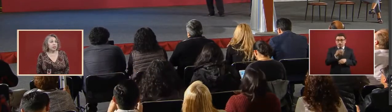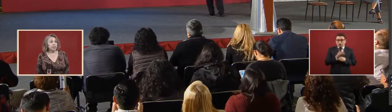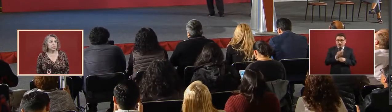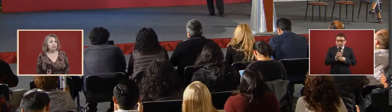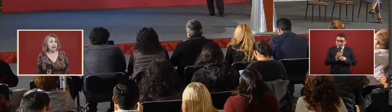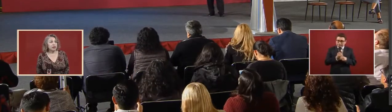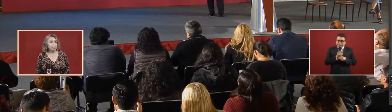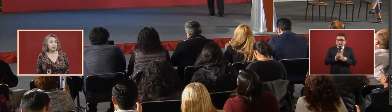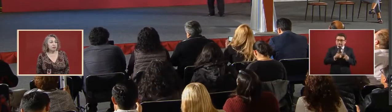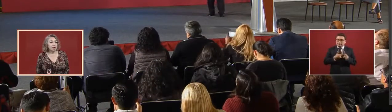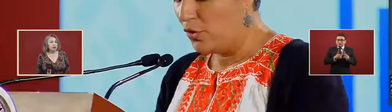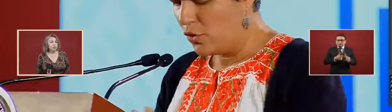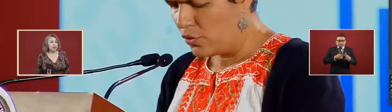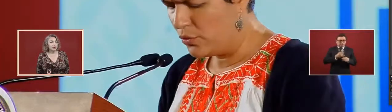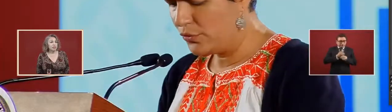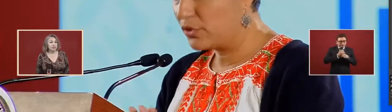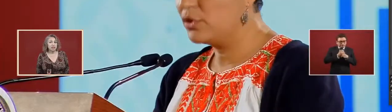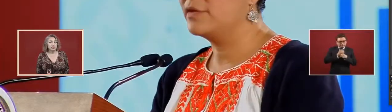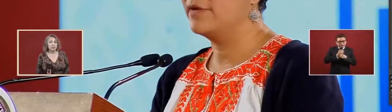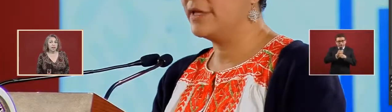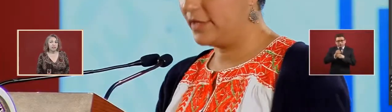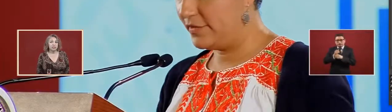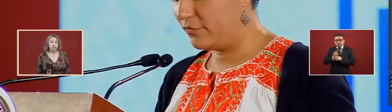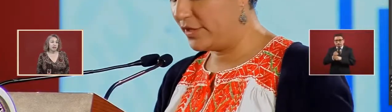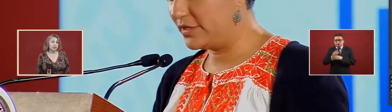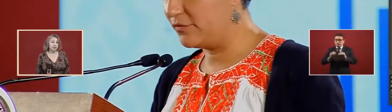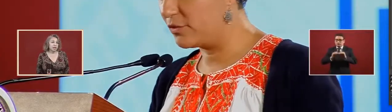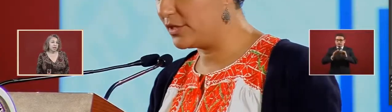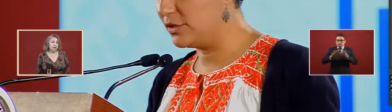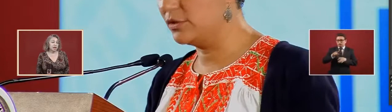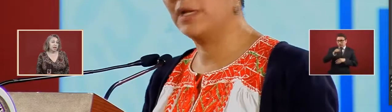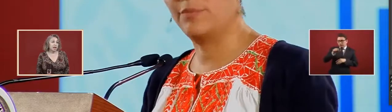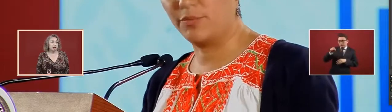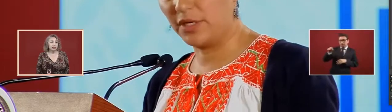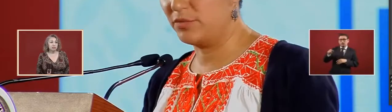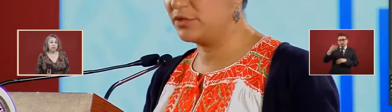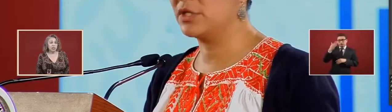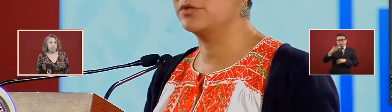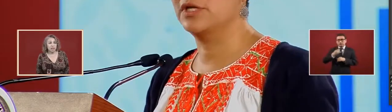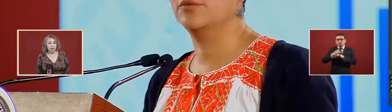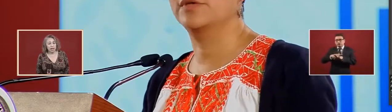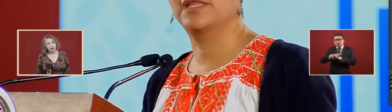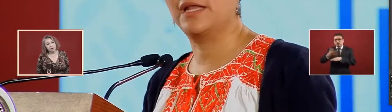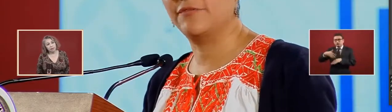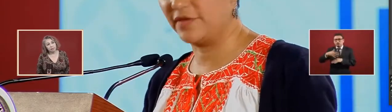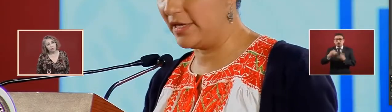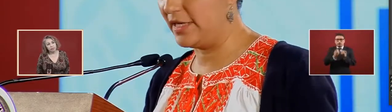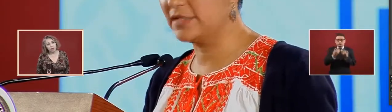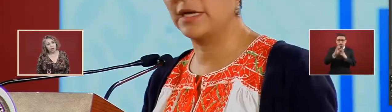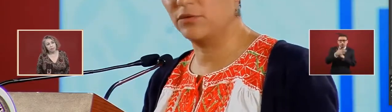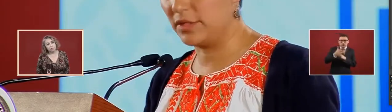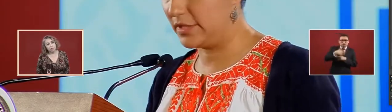hoy y que seguimos reconstruyendo, and we are continuing to reconstruct, and also with the